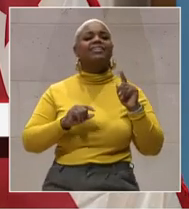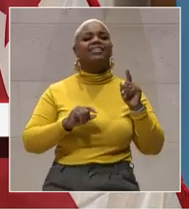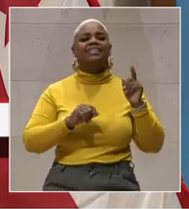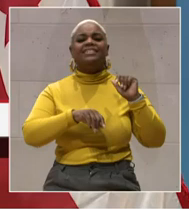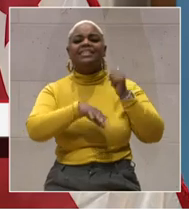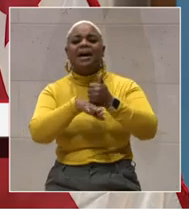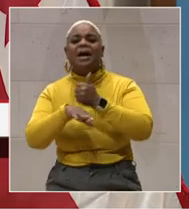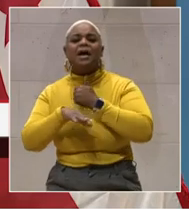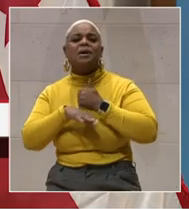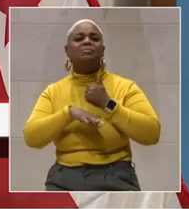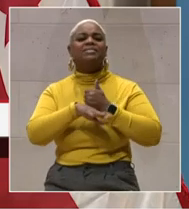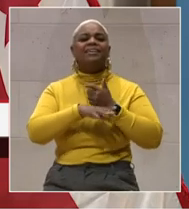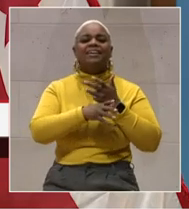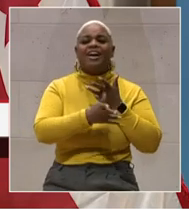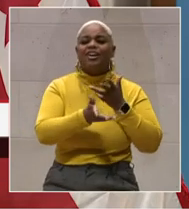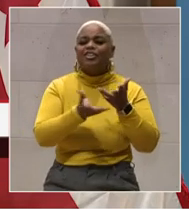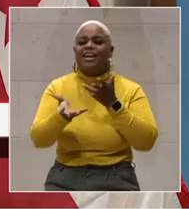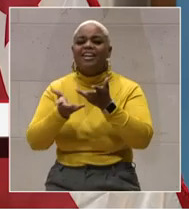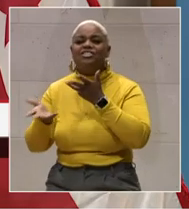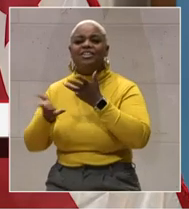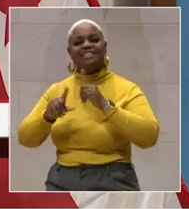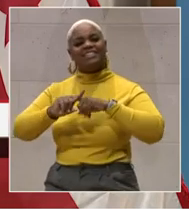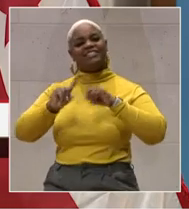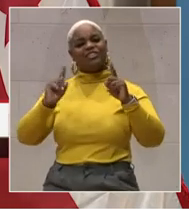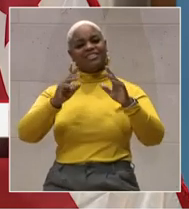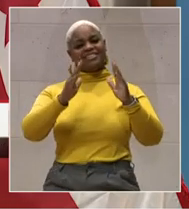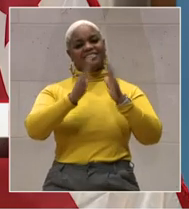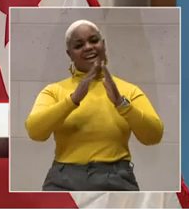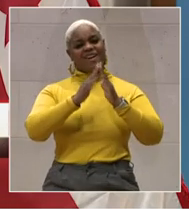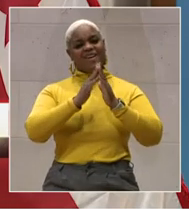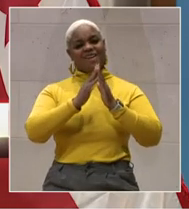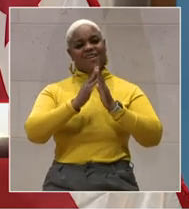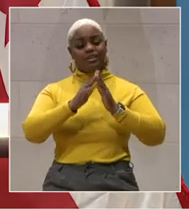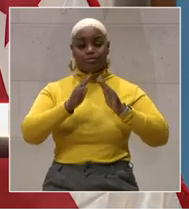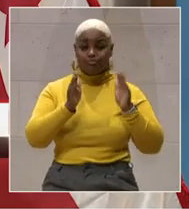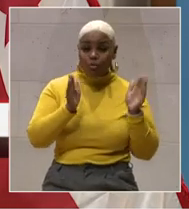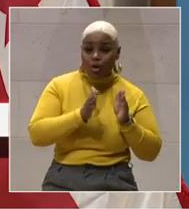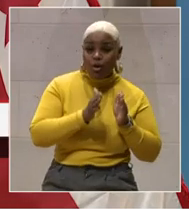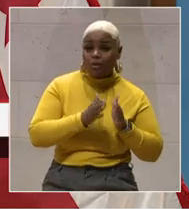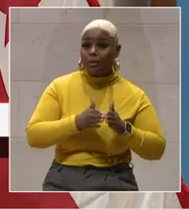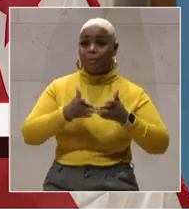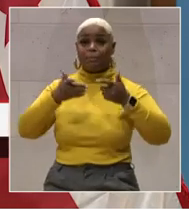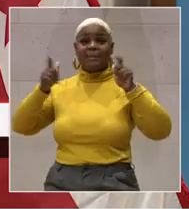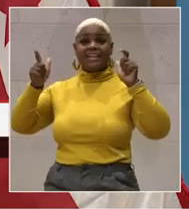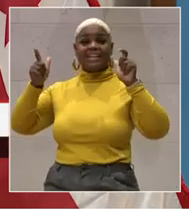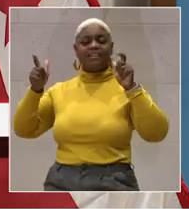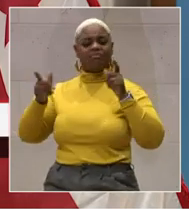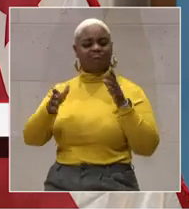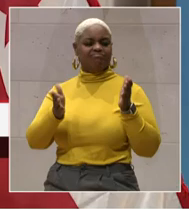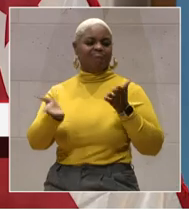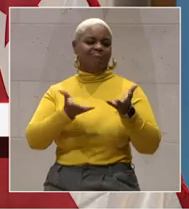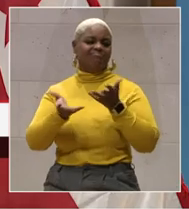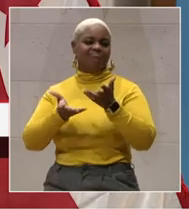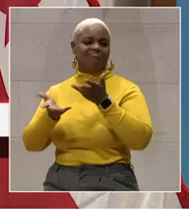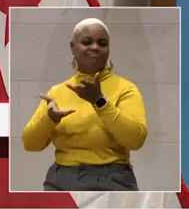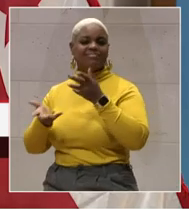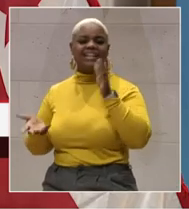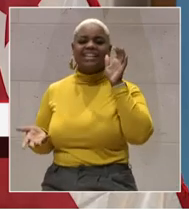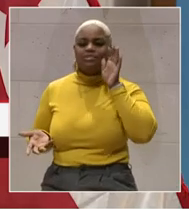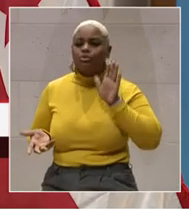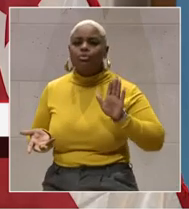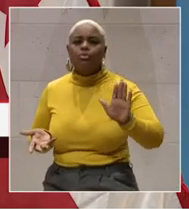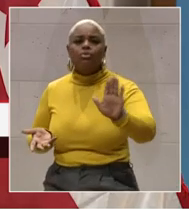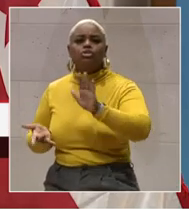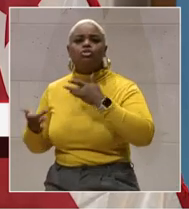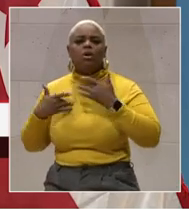city managers, village administrators, and chatted with them about, you know, concerns that they had. And the chief concern that